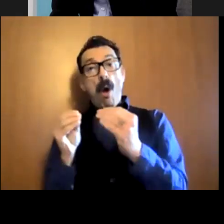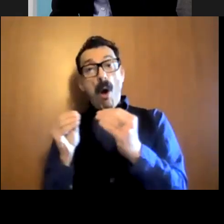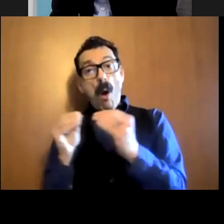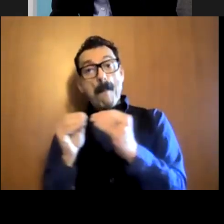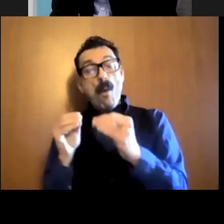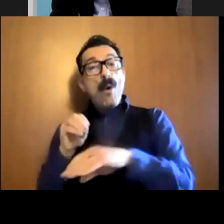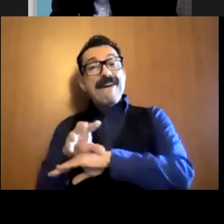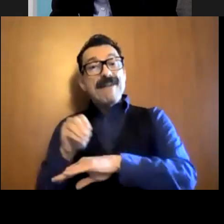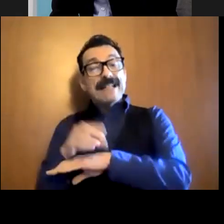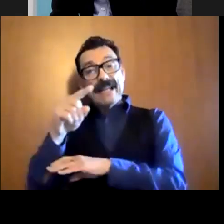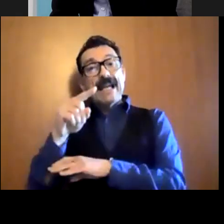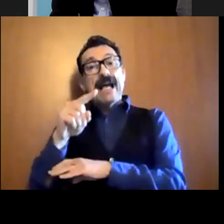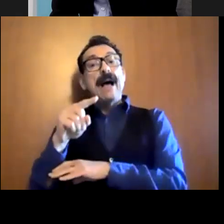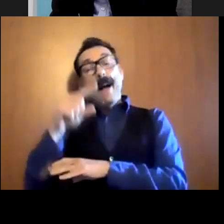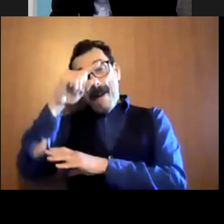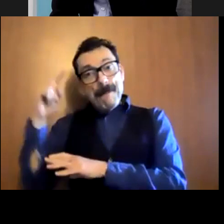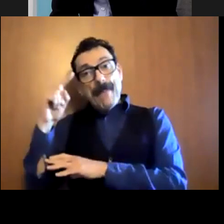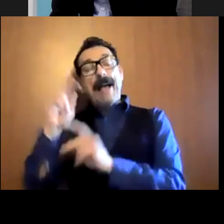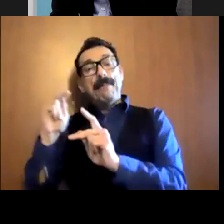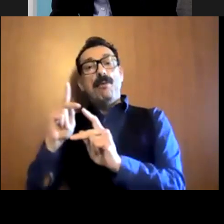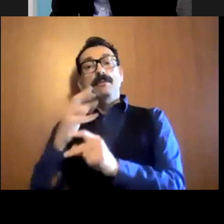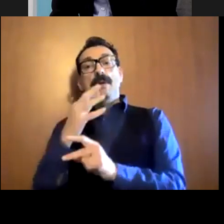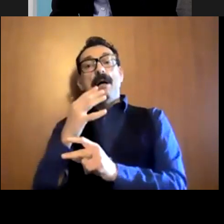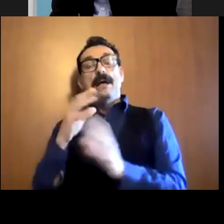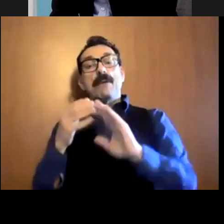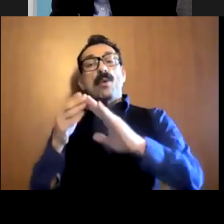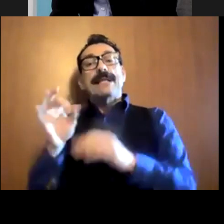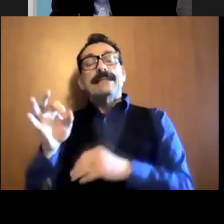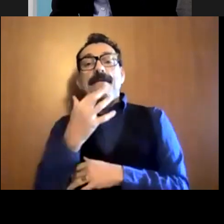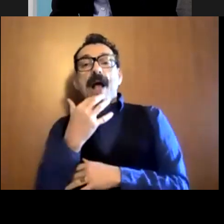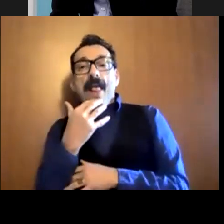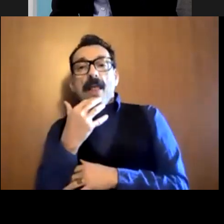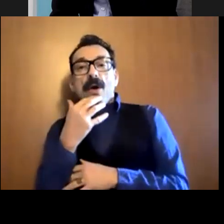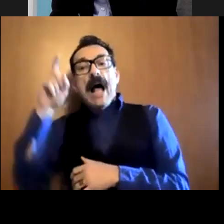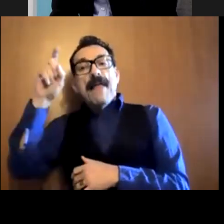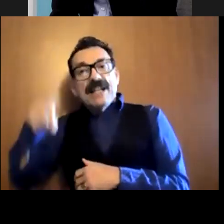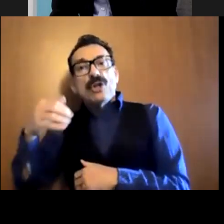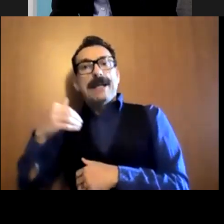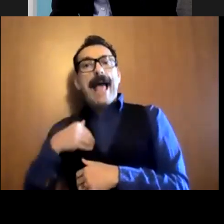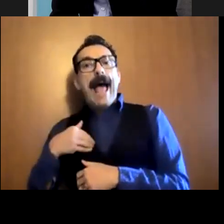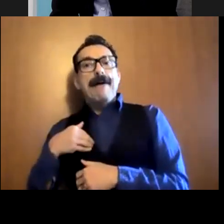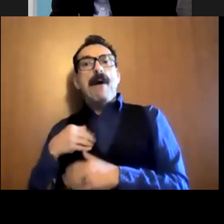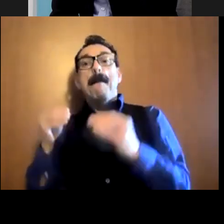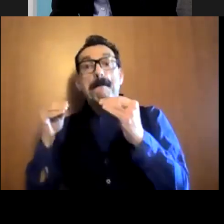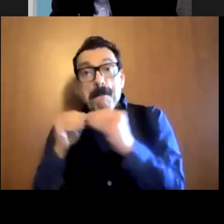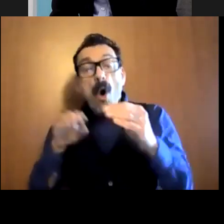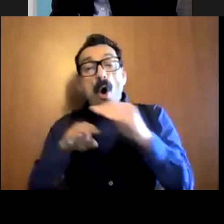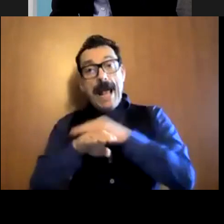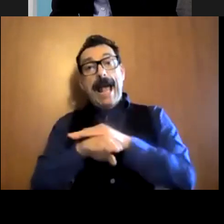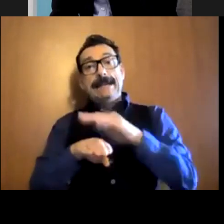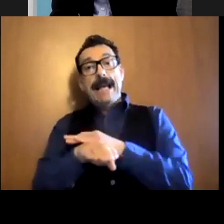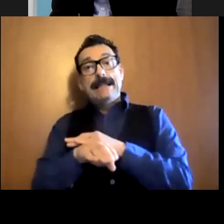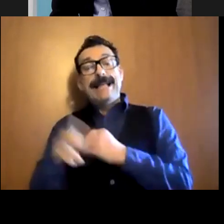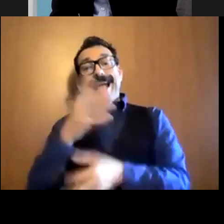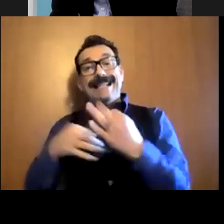be prioritized to get the vaccines first and make it easier. And I do think the government has been working towards that. They have some particular